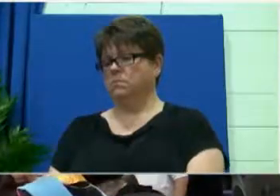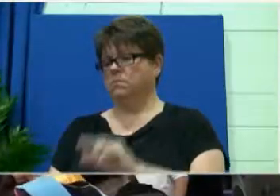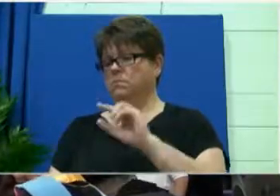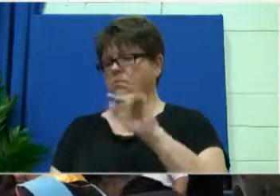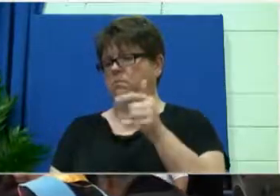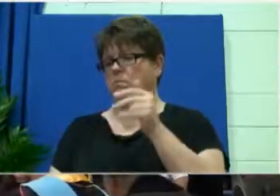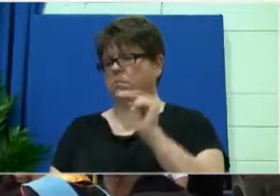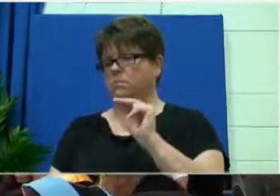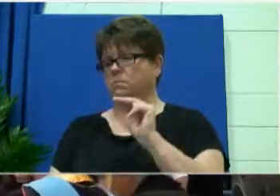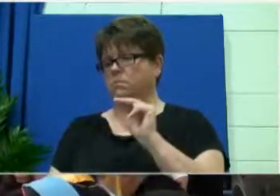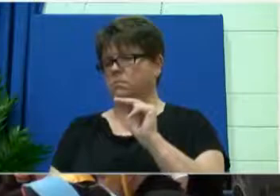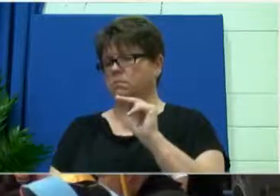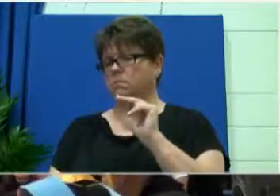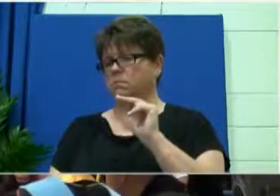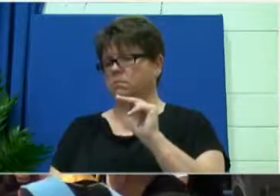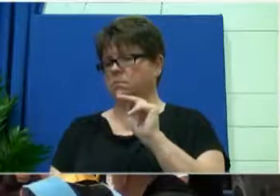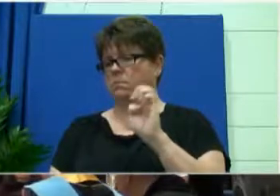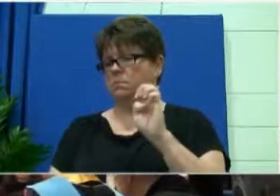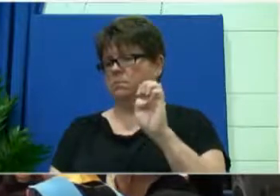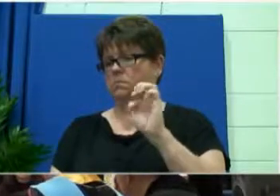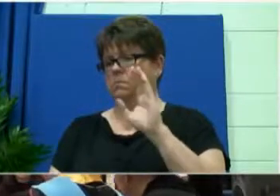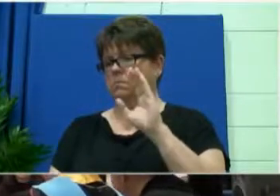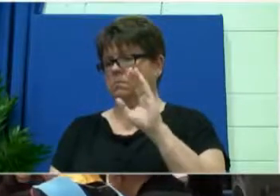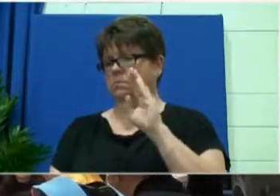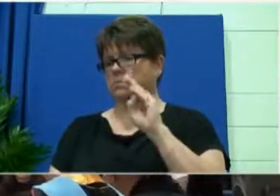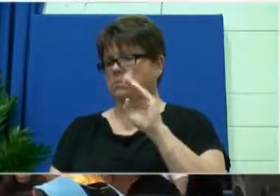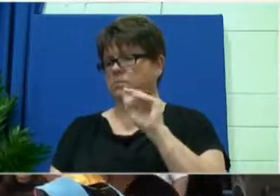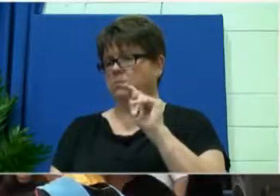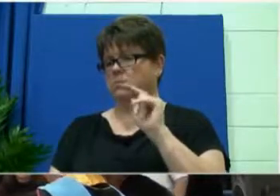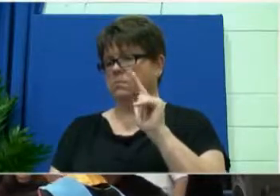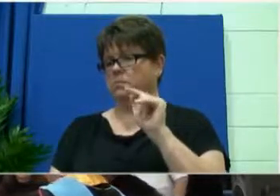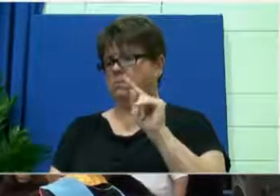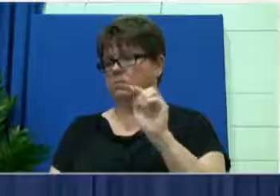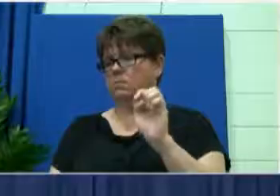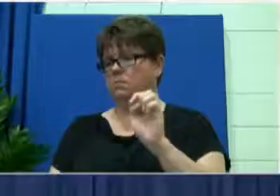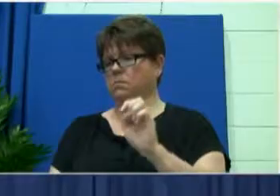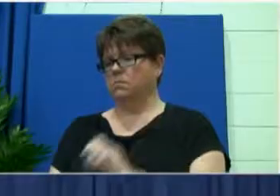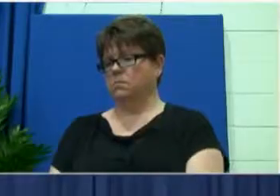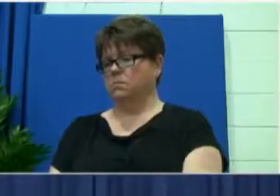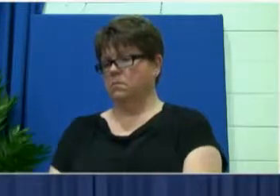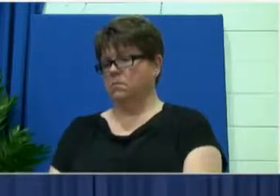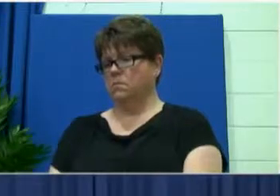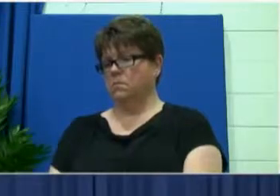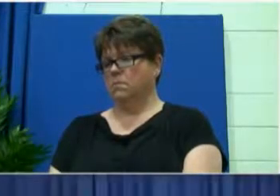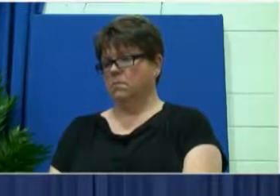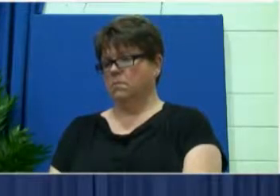Jean Beth Bartlett, Associate in Applied Science, Culinary Arts.